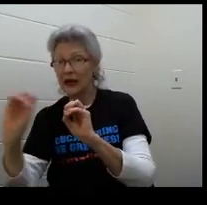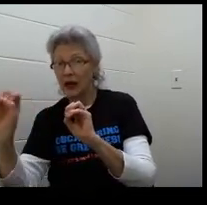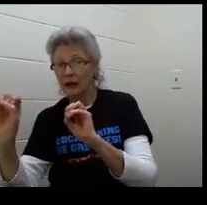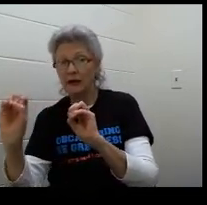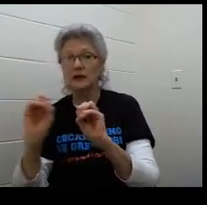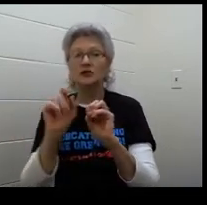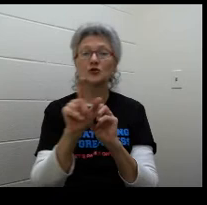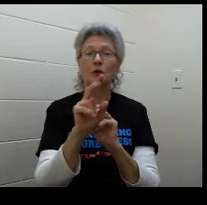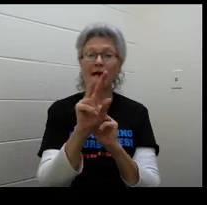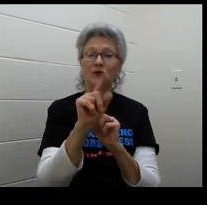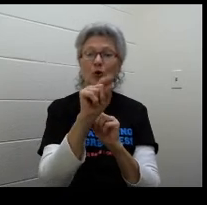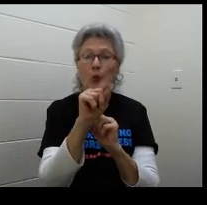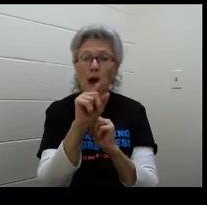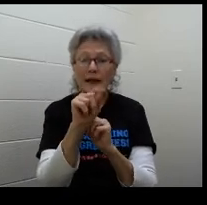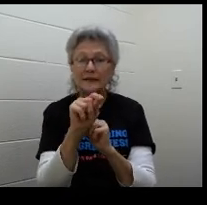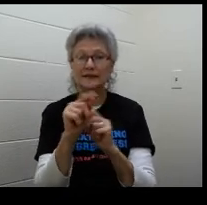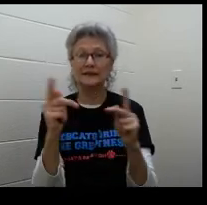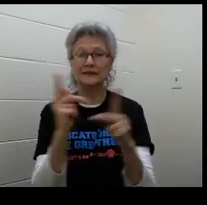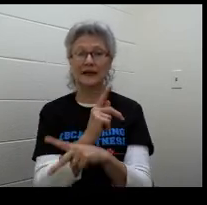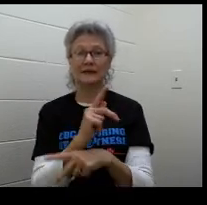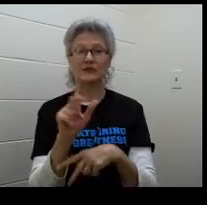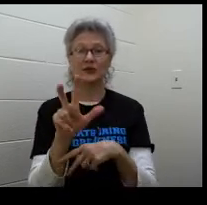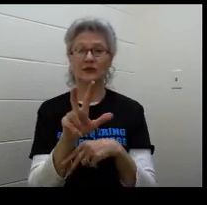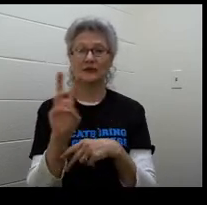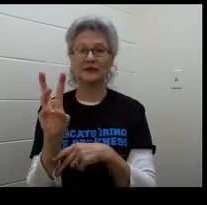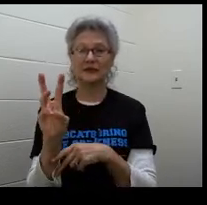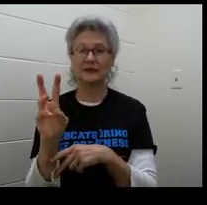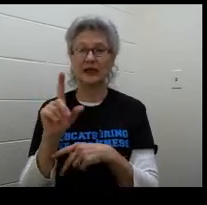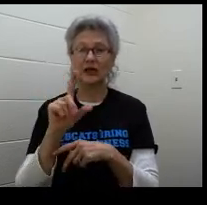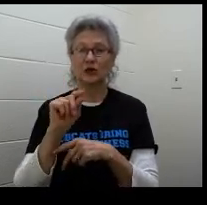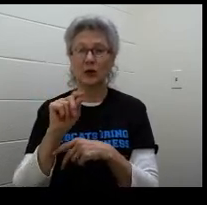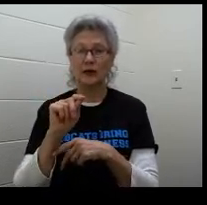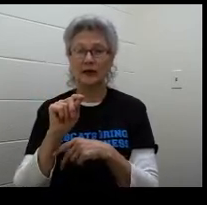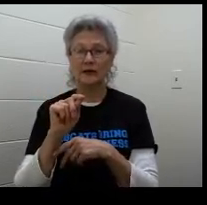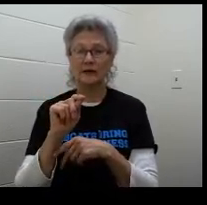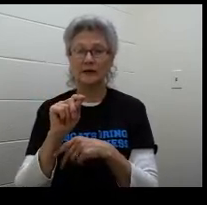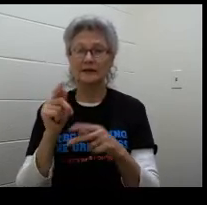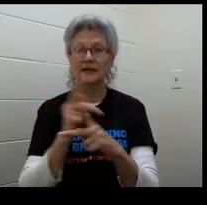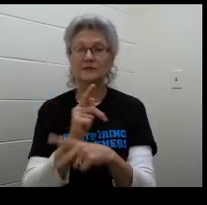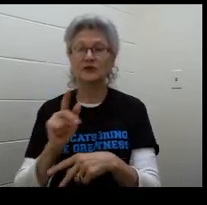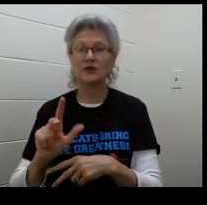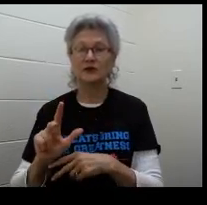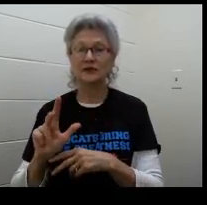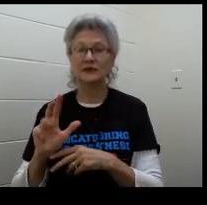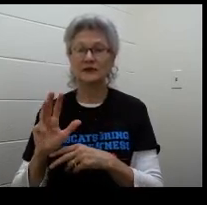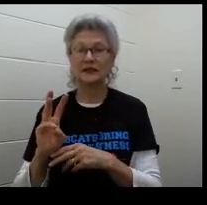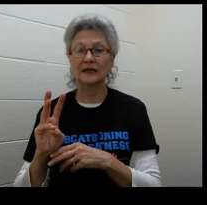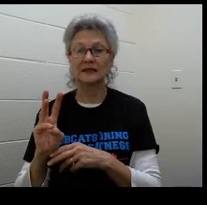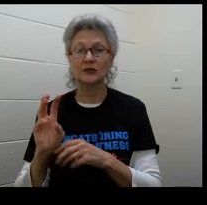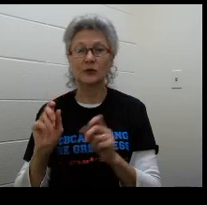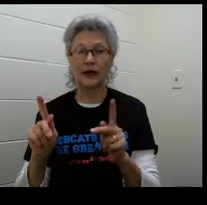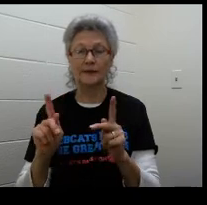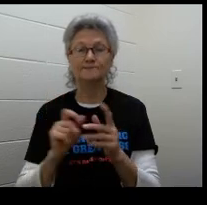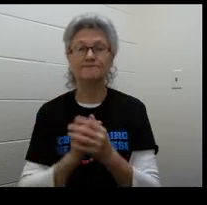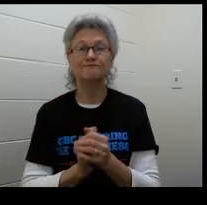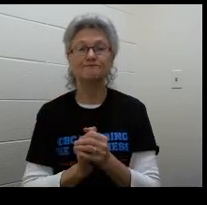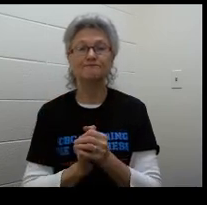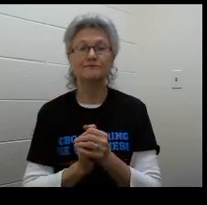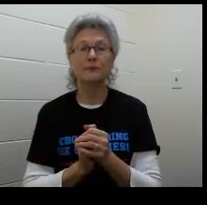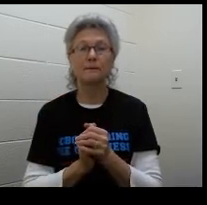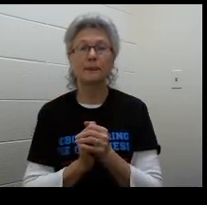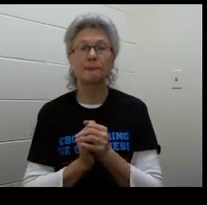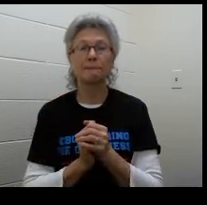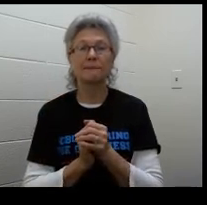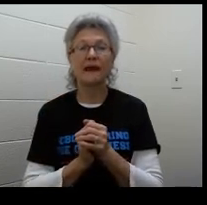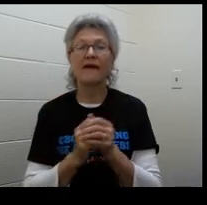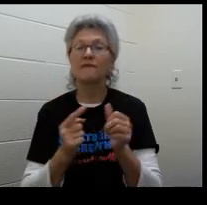20. So 2, or I should say, well, let's just go with the digits right now, and then we'll think about it in terms of place value